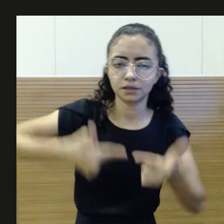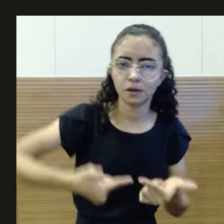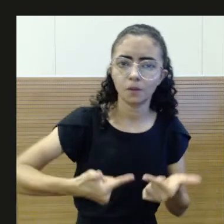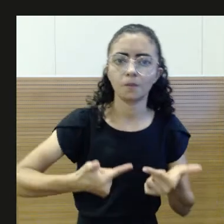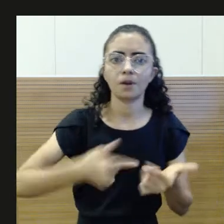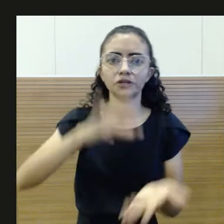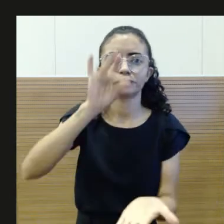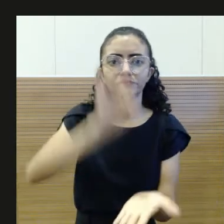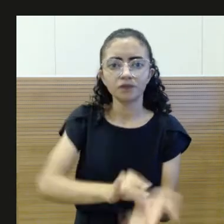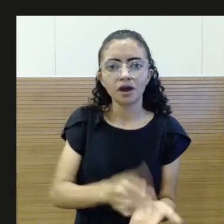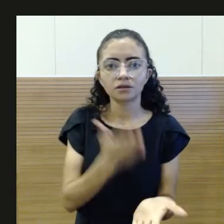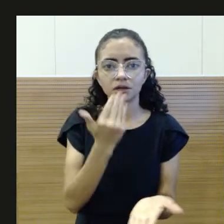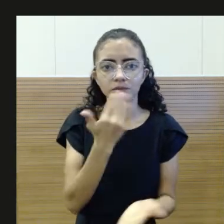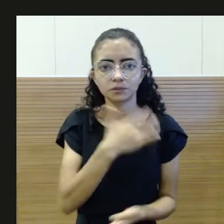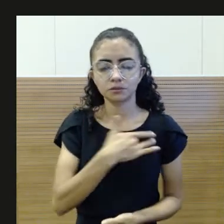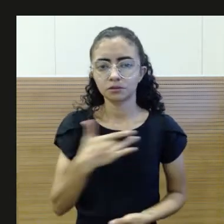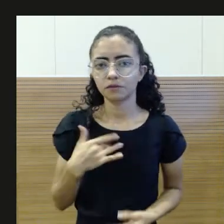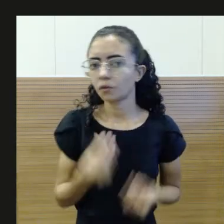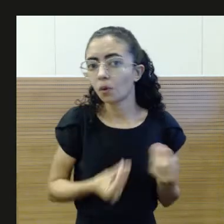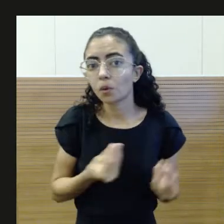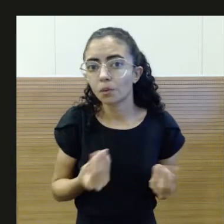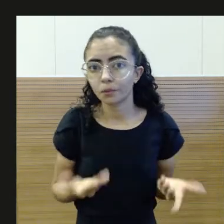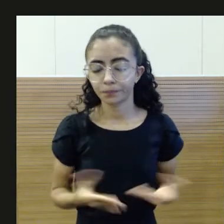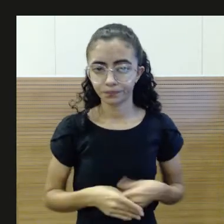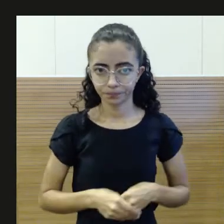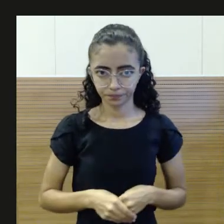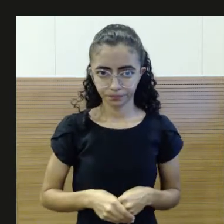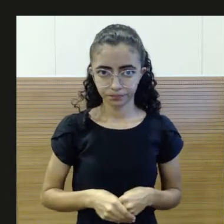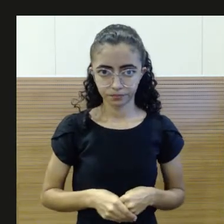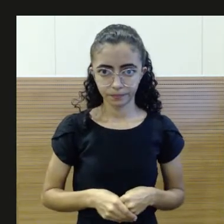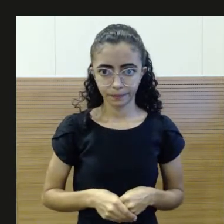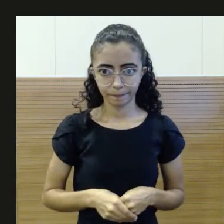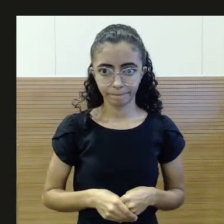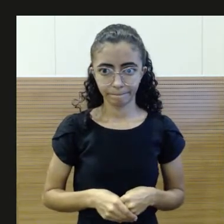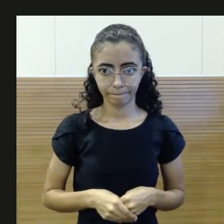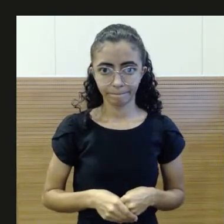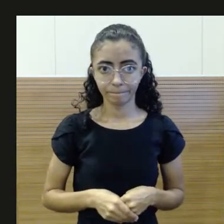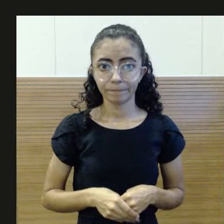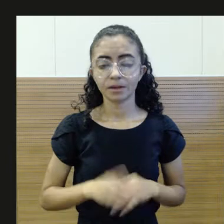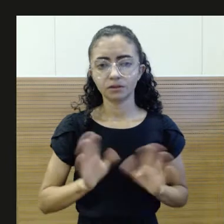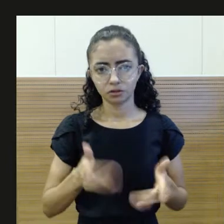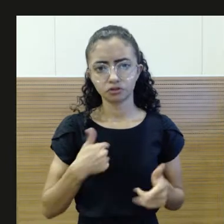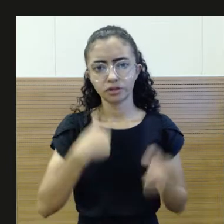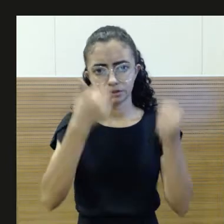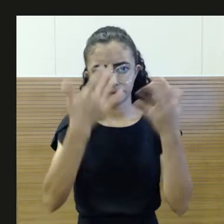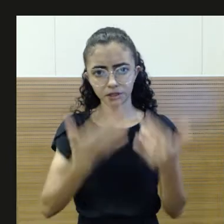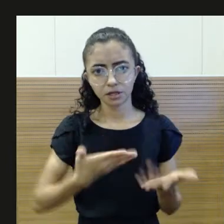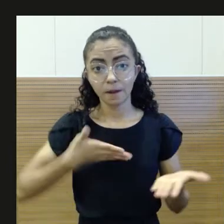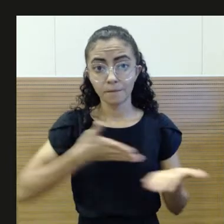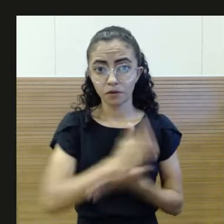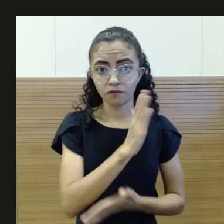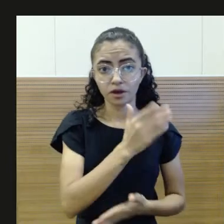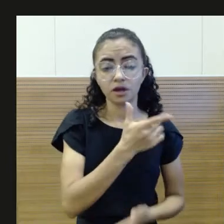federal focus. We have a big country with different regions, different customs.